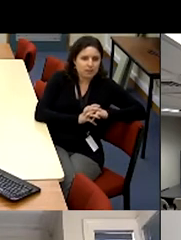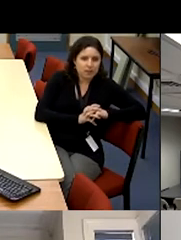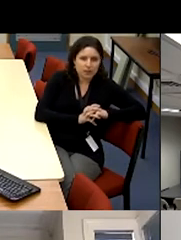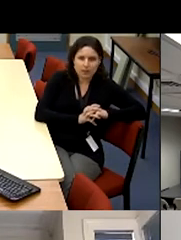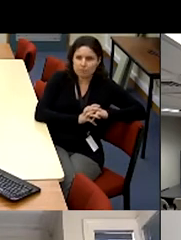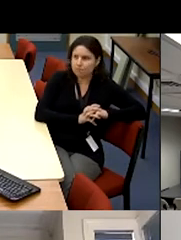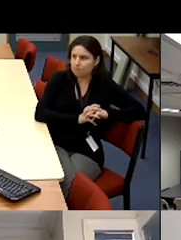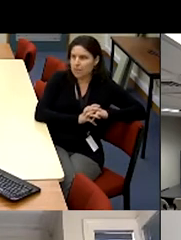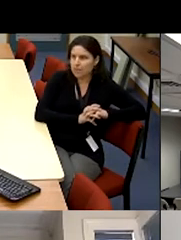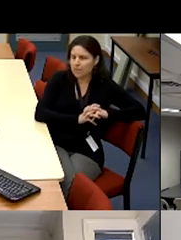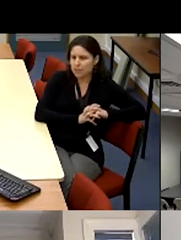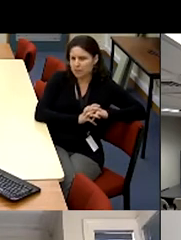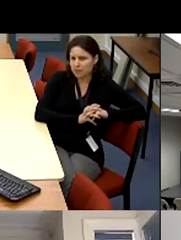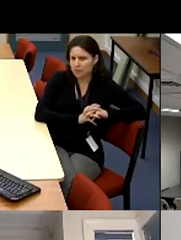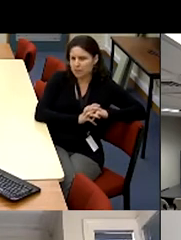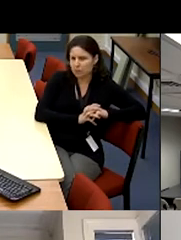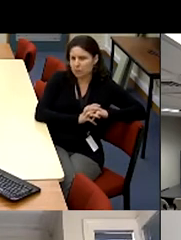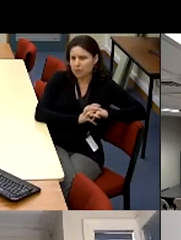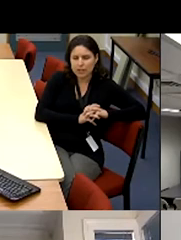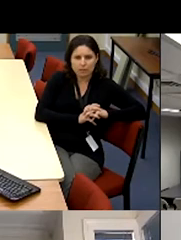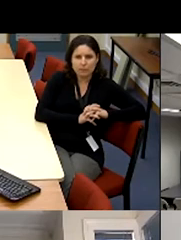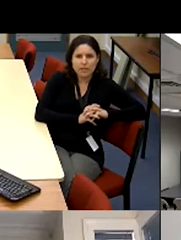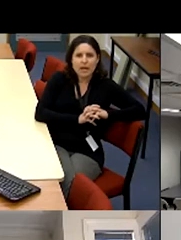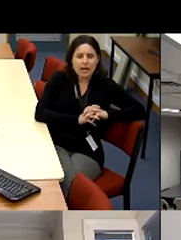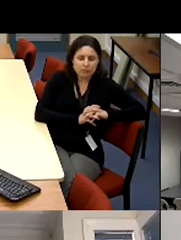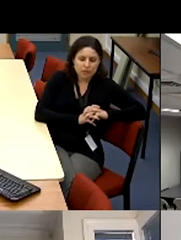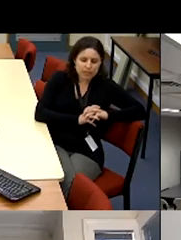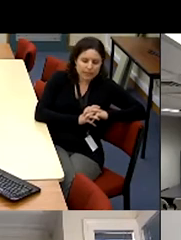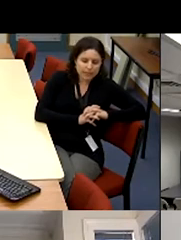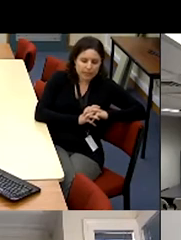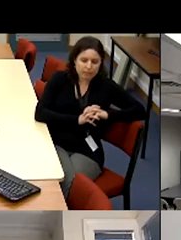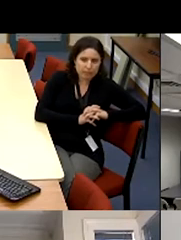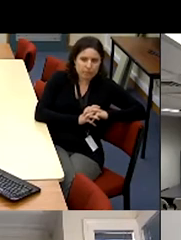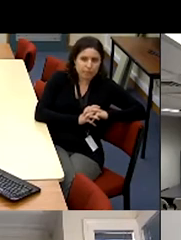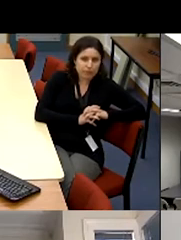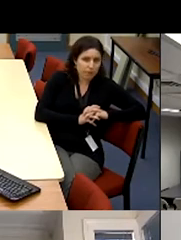Year last year or the year before, I can't remember.